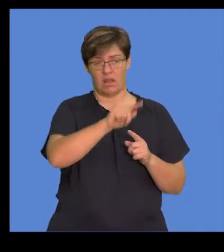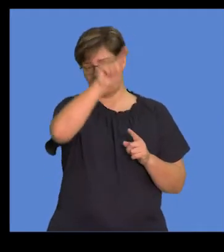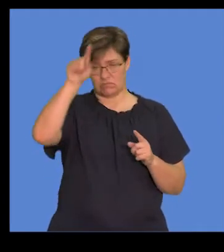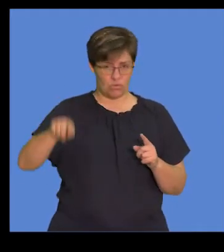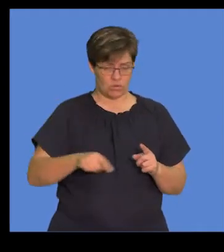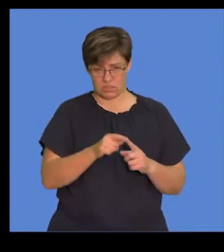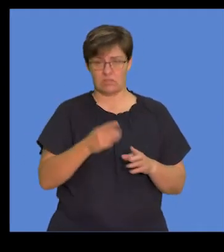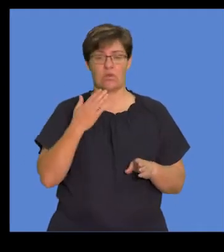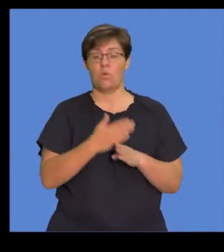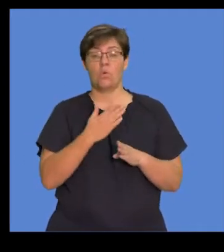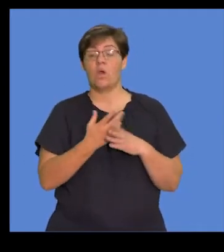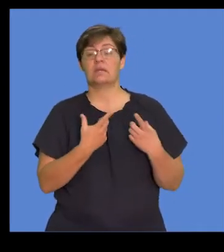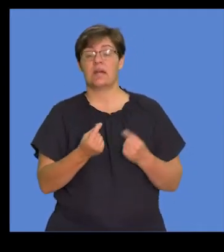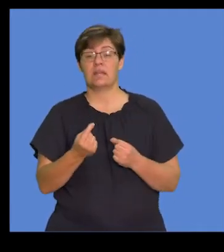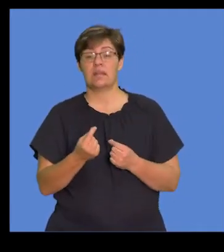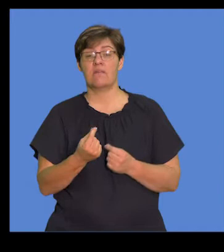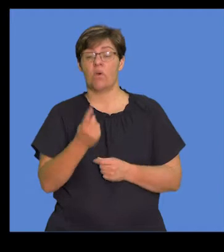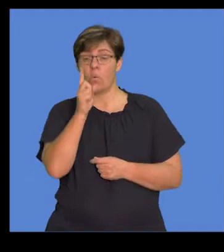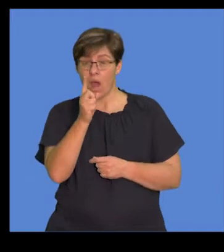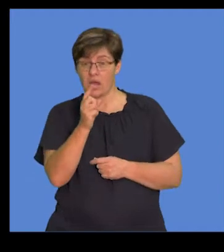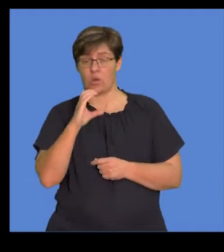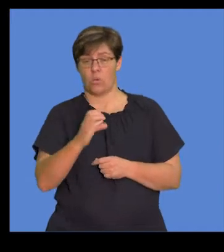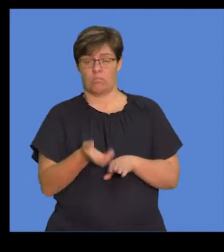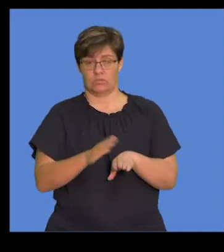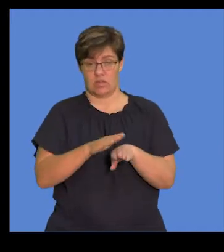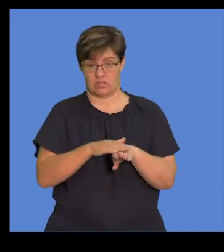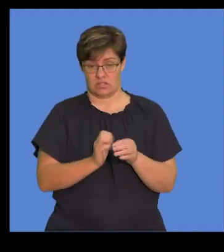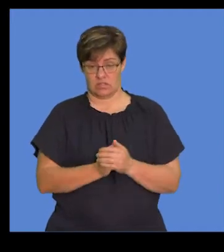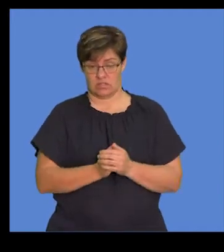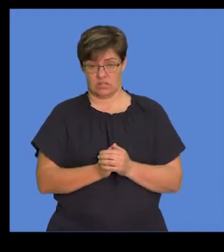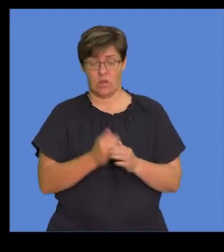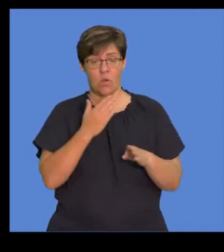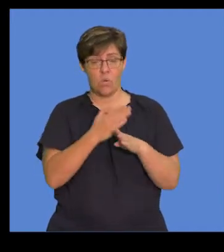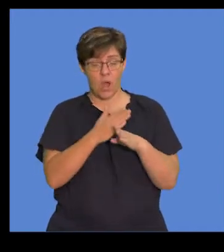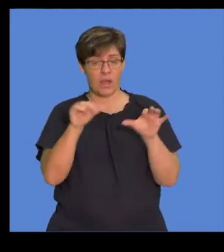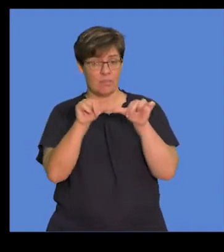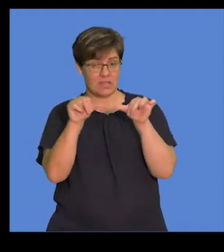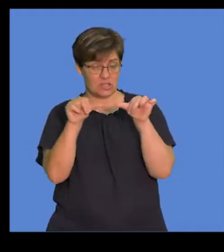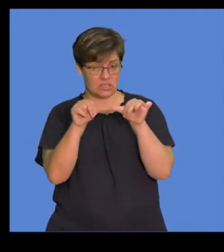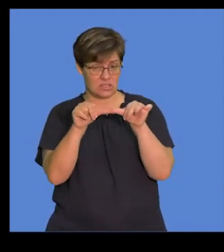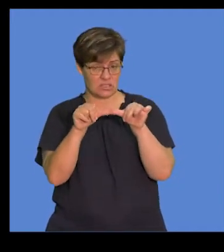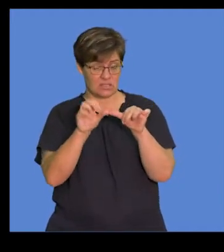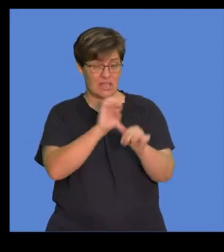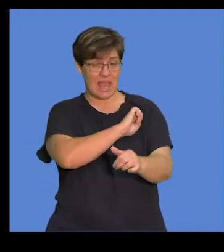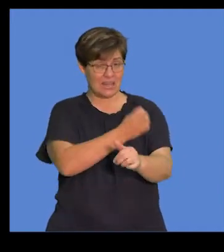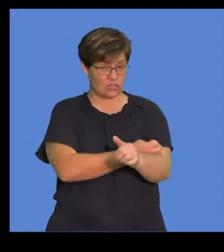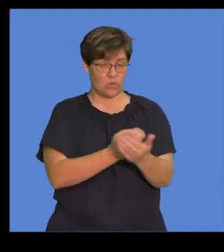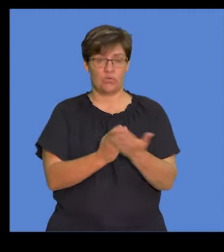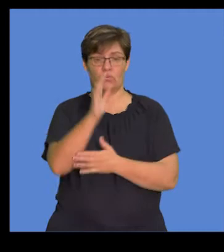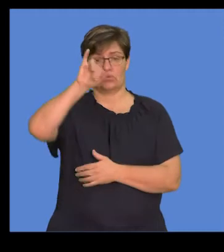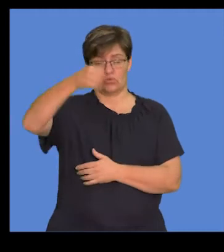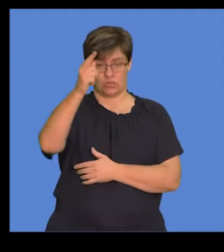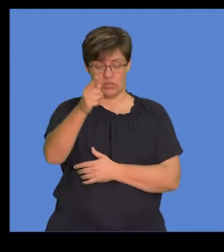across a device is the work done per coulomb of charge. So the work is measured in terms of